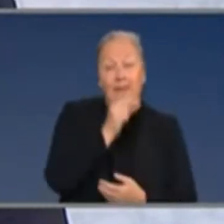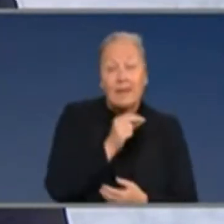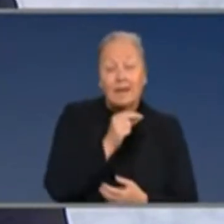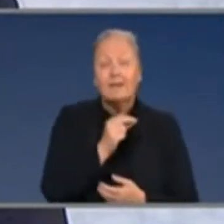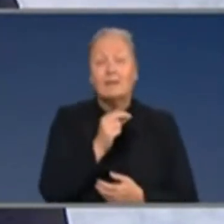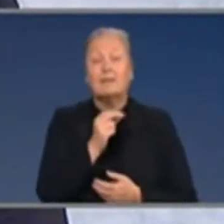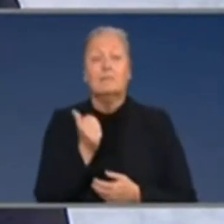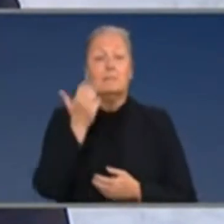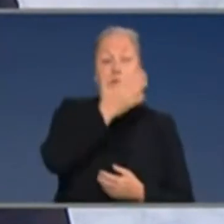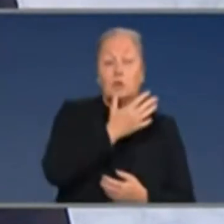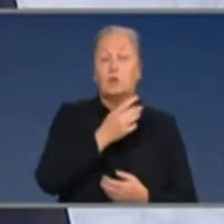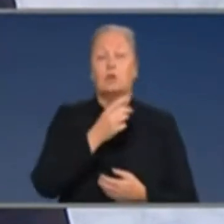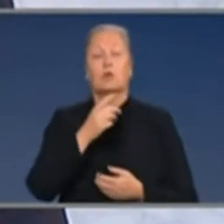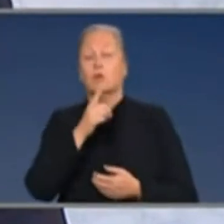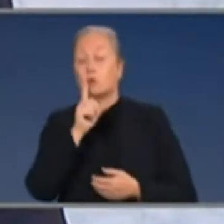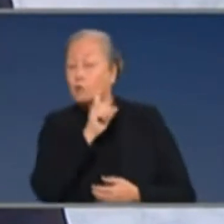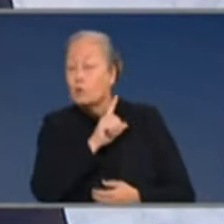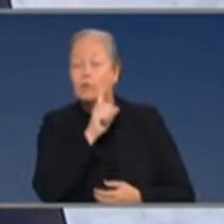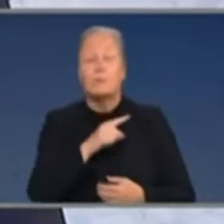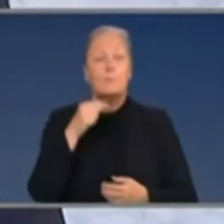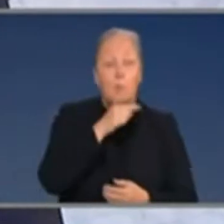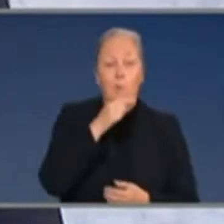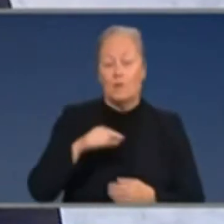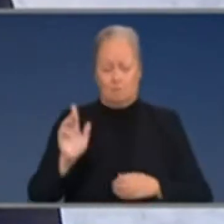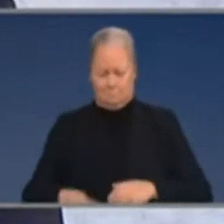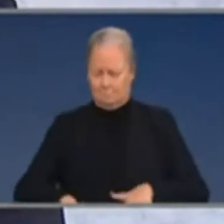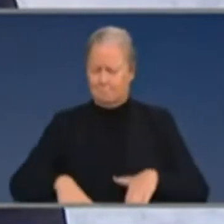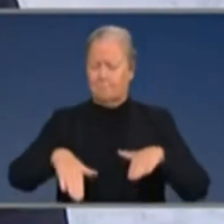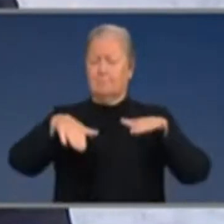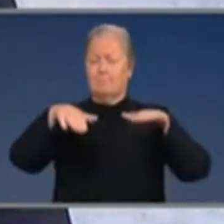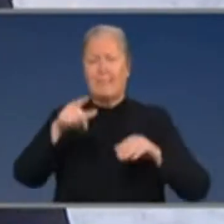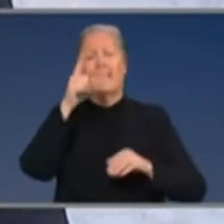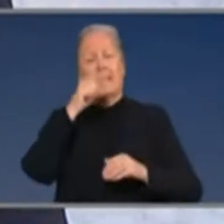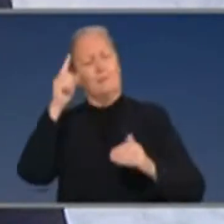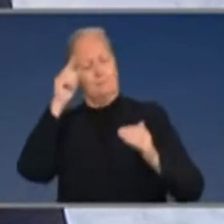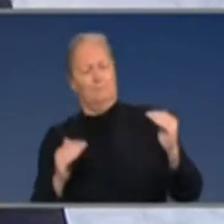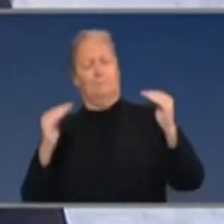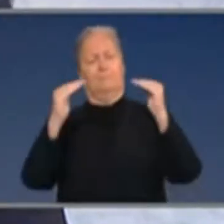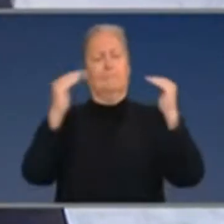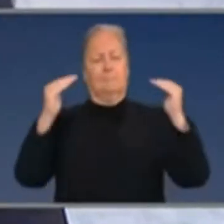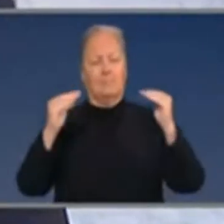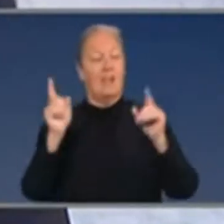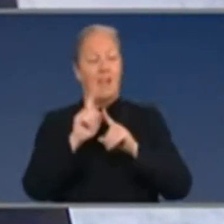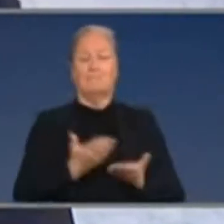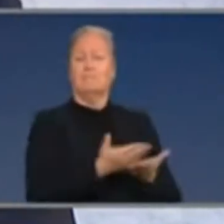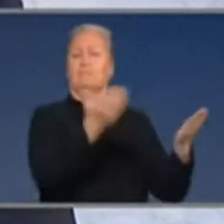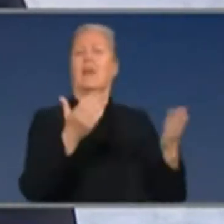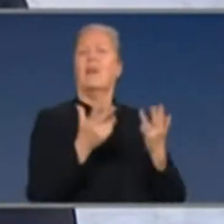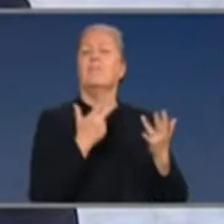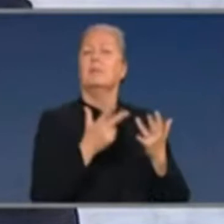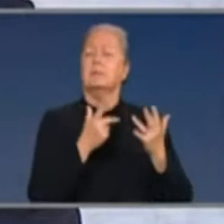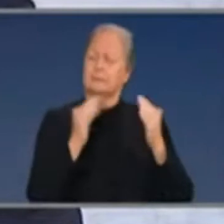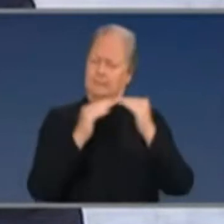Indigenous boys and girls can grow up in this country with the same expectations as non-Indigenous boys and girls in this